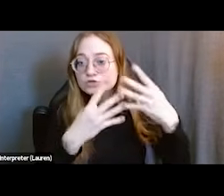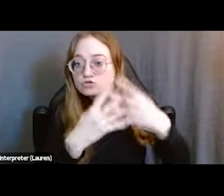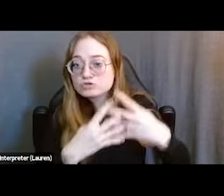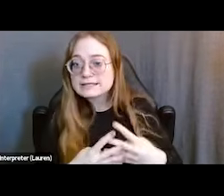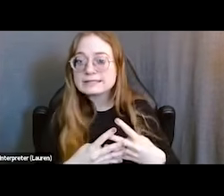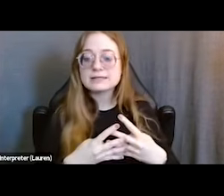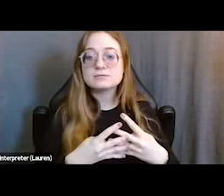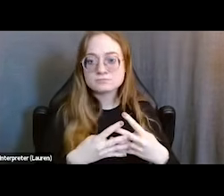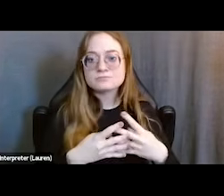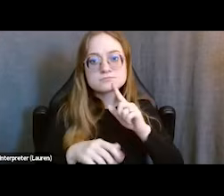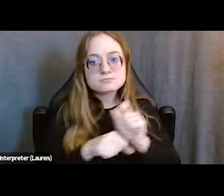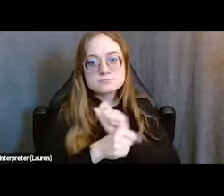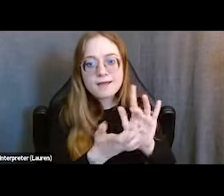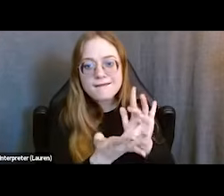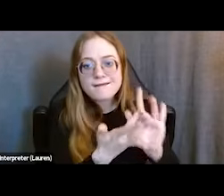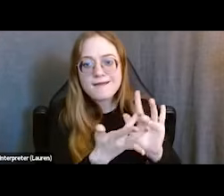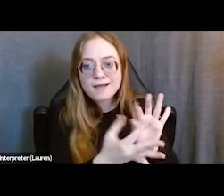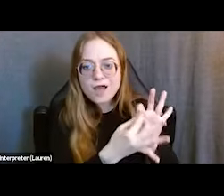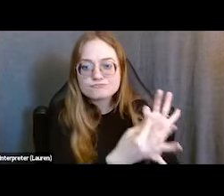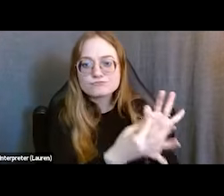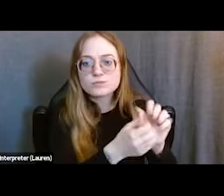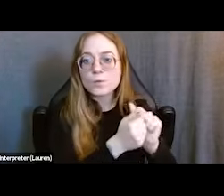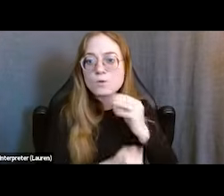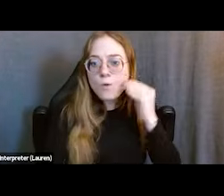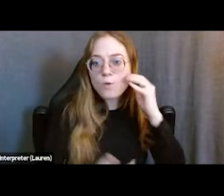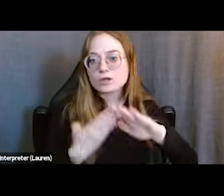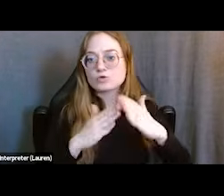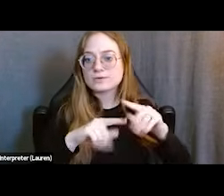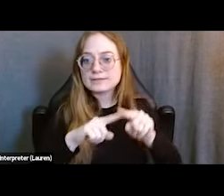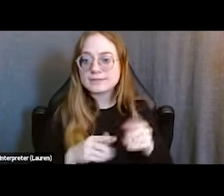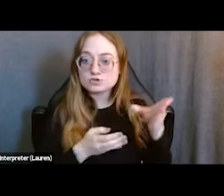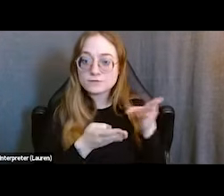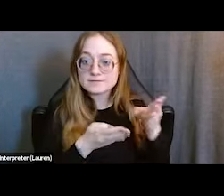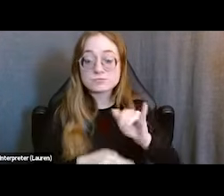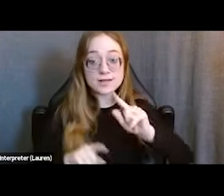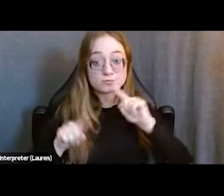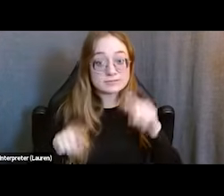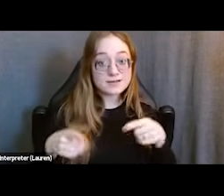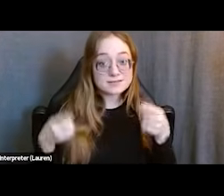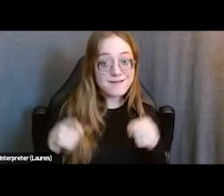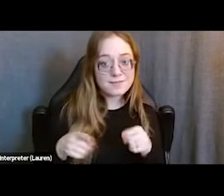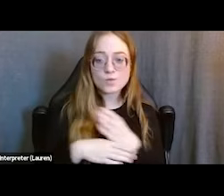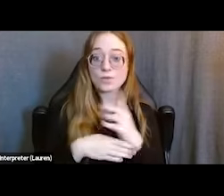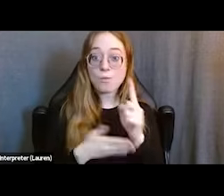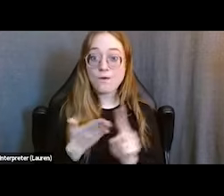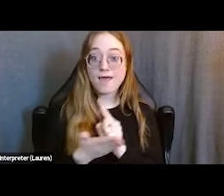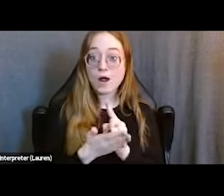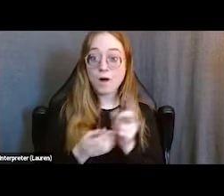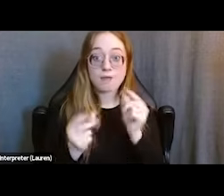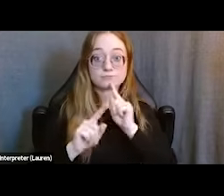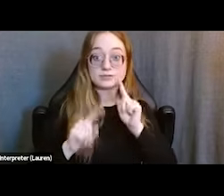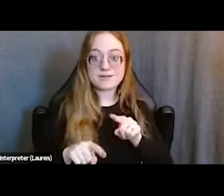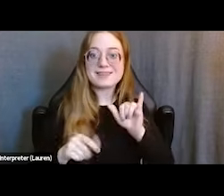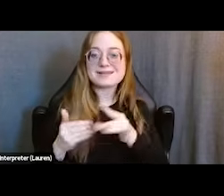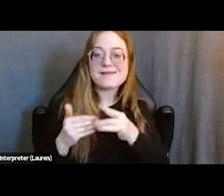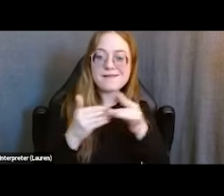to actually connect to home and community-based services. So that response that happens within an hour, that's really the guidance that we